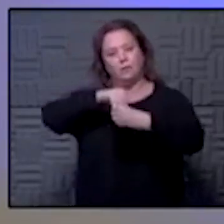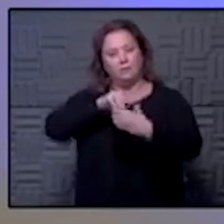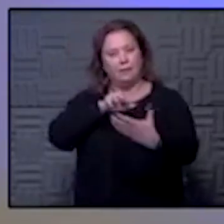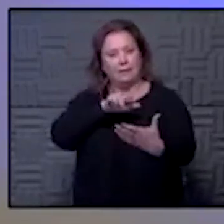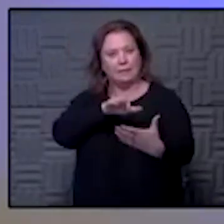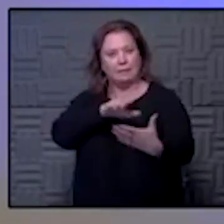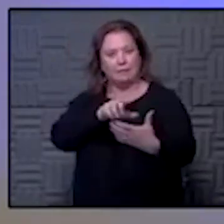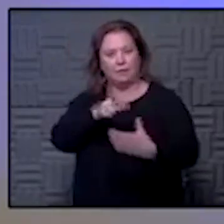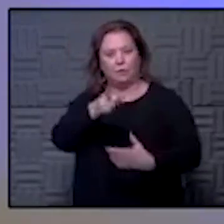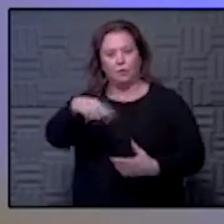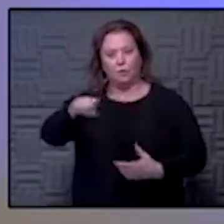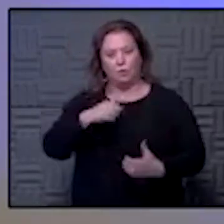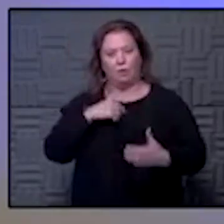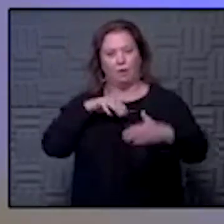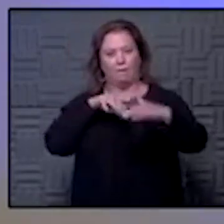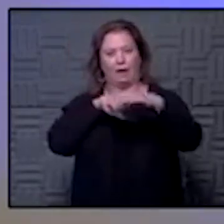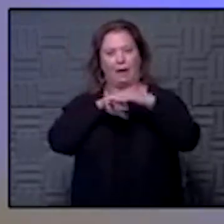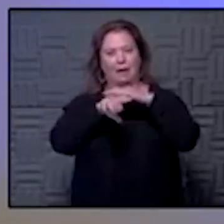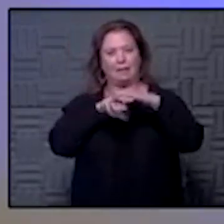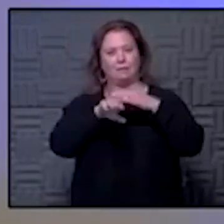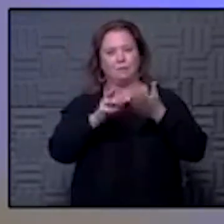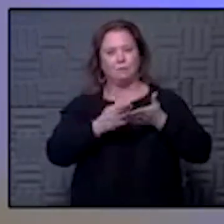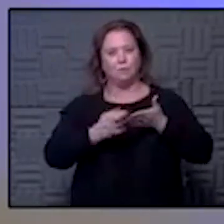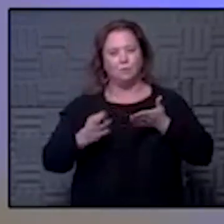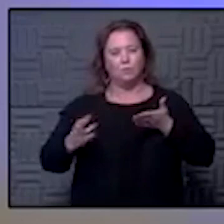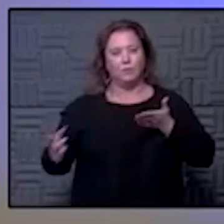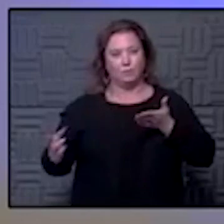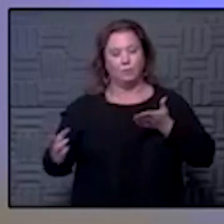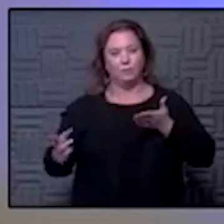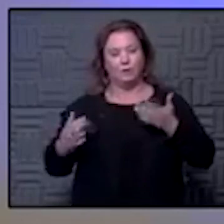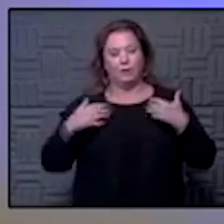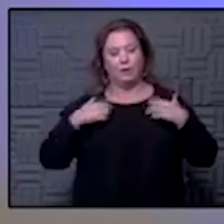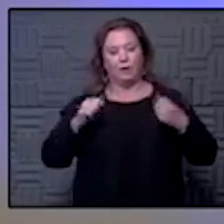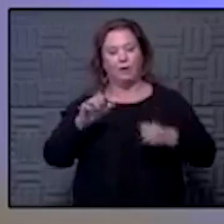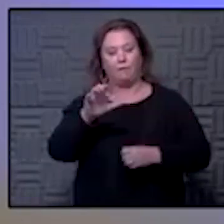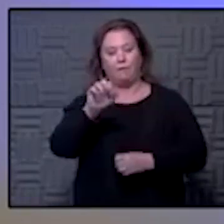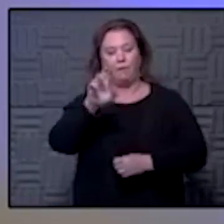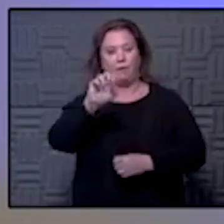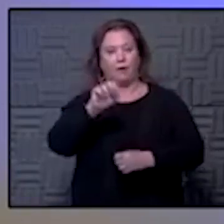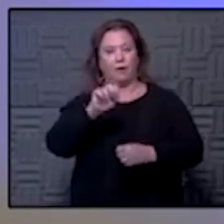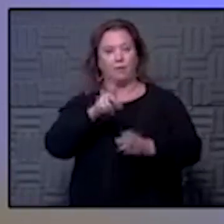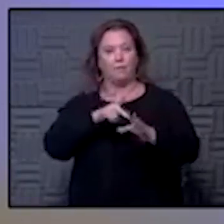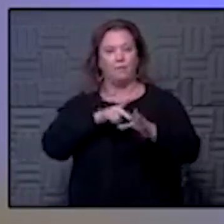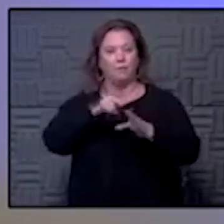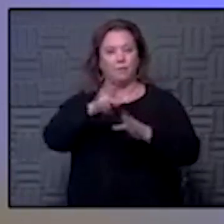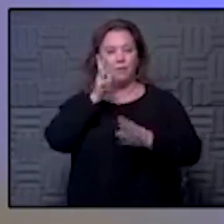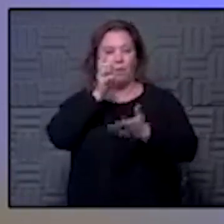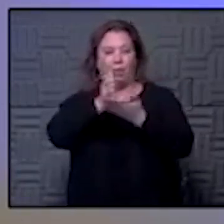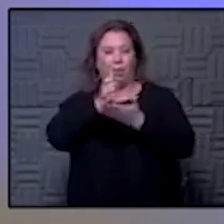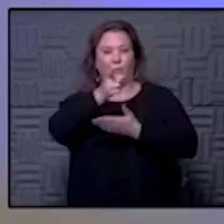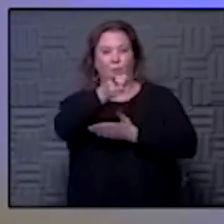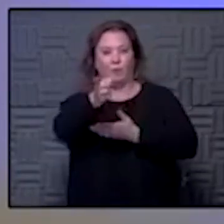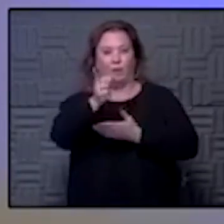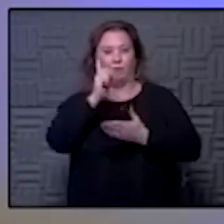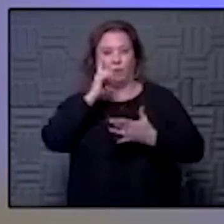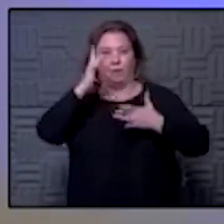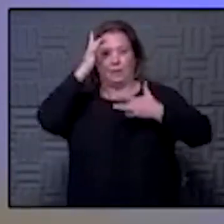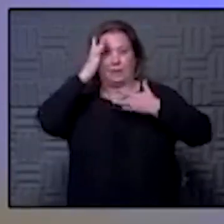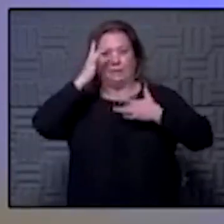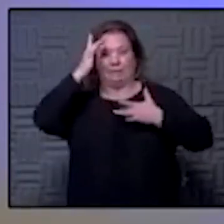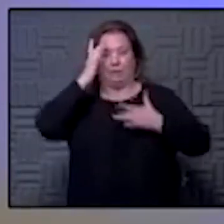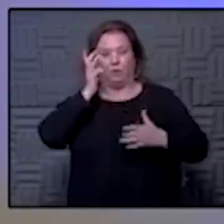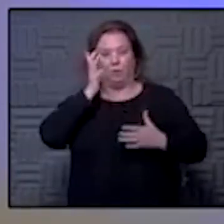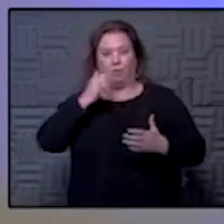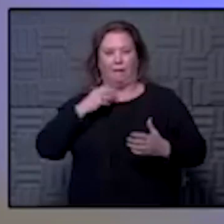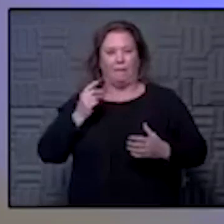you have access to resources, healthcare professionals that will help you. If you do get an infection, you will